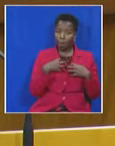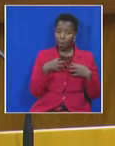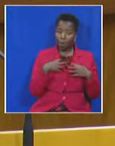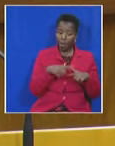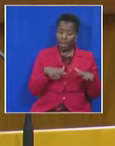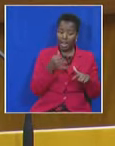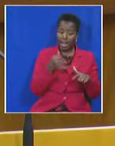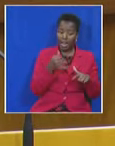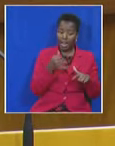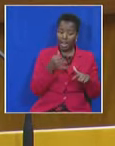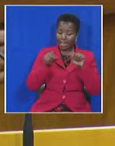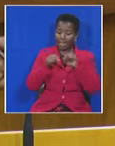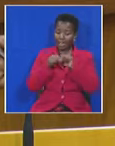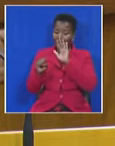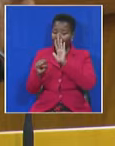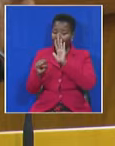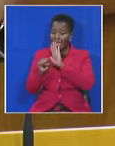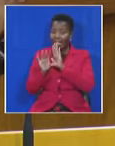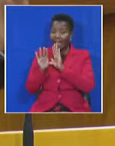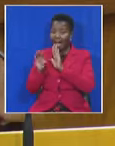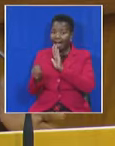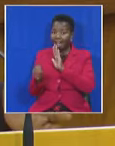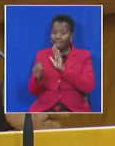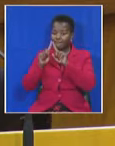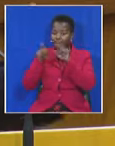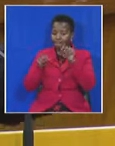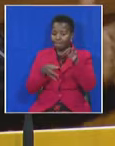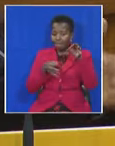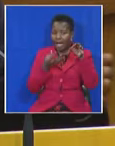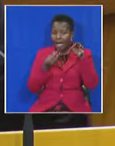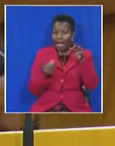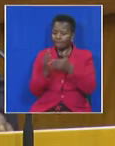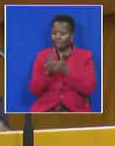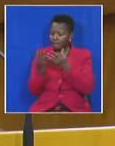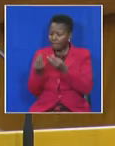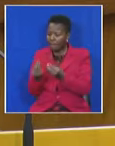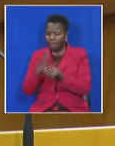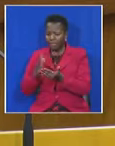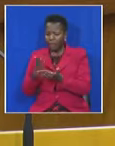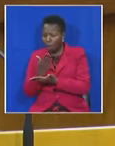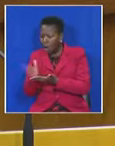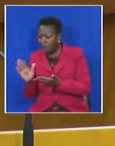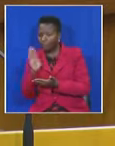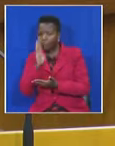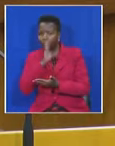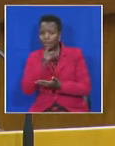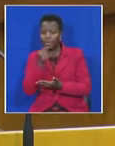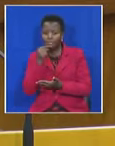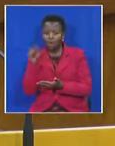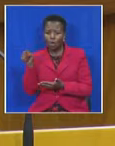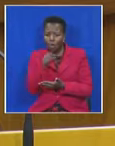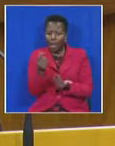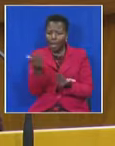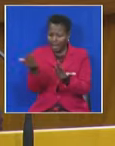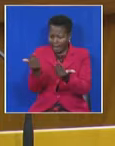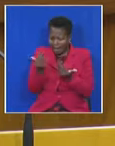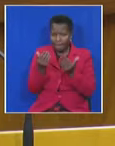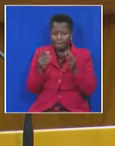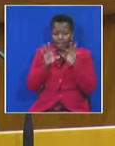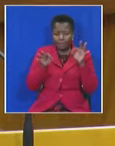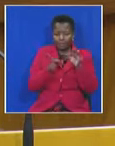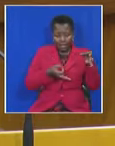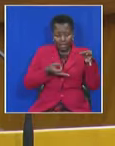had title, some still have, others didn't have because they'd lost them, that those people must come forward with those title